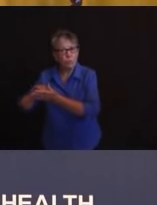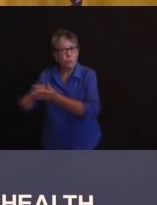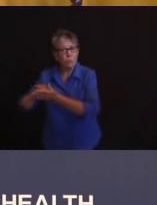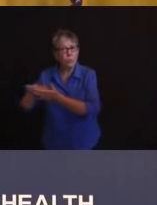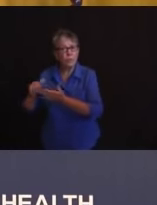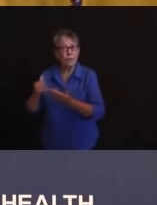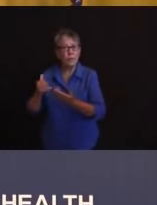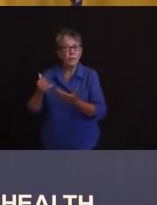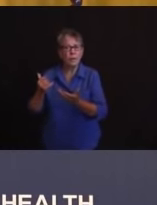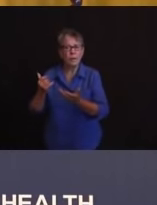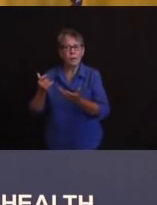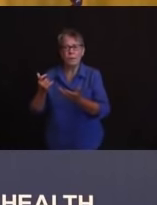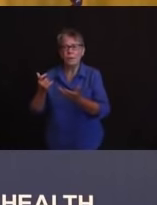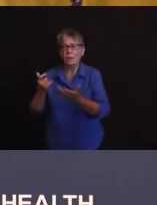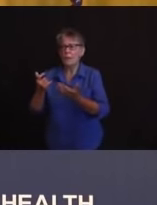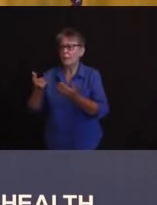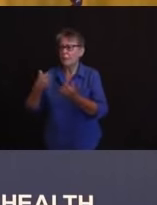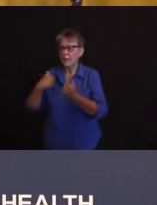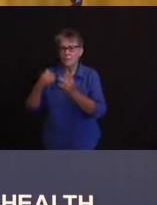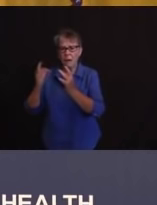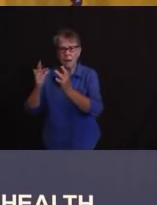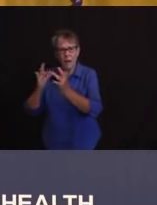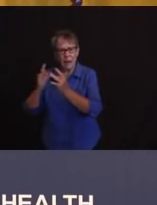and protests have led to a rise in cases?